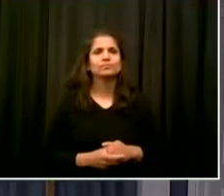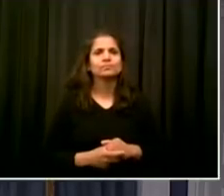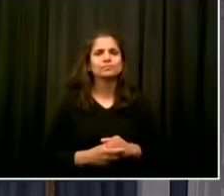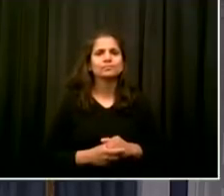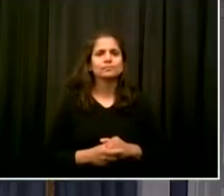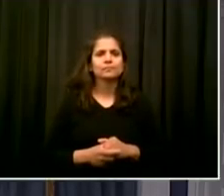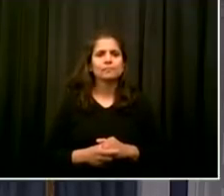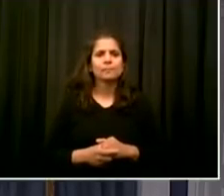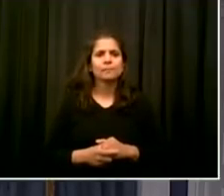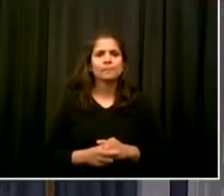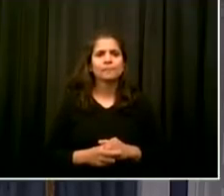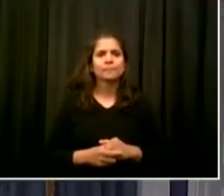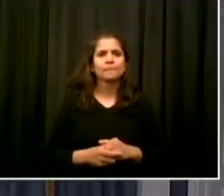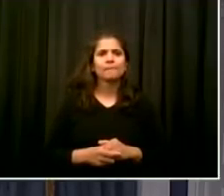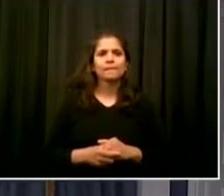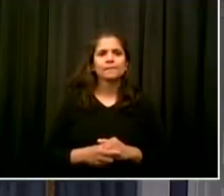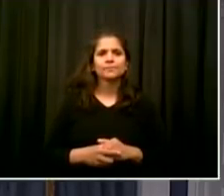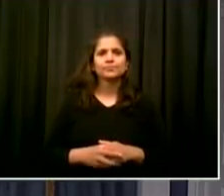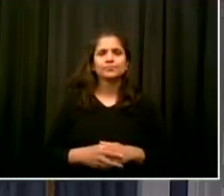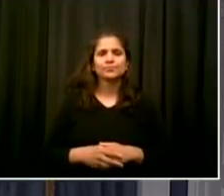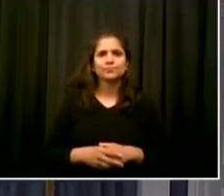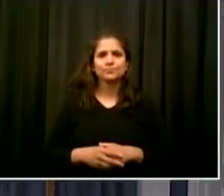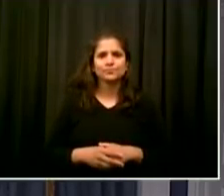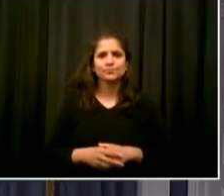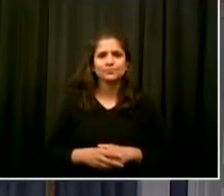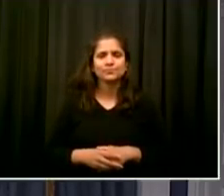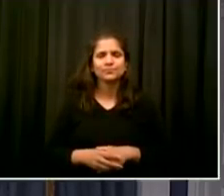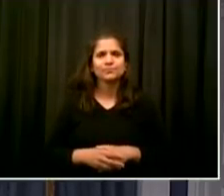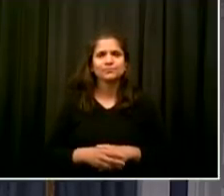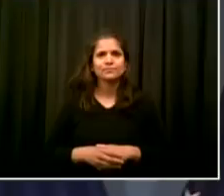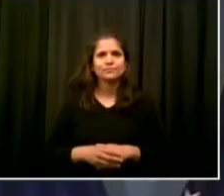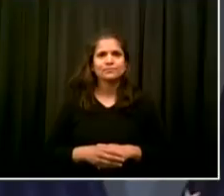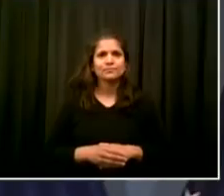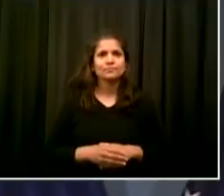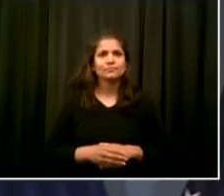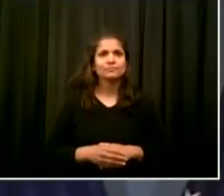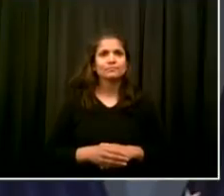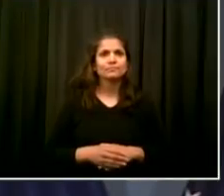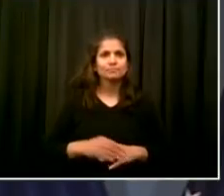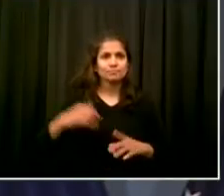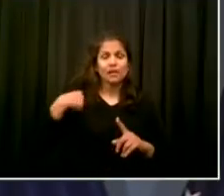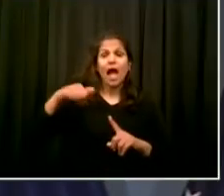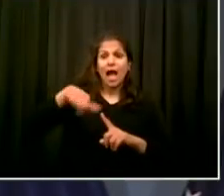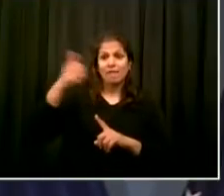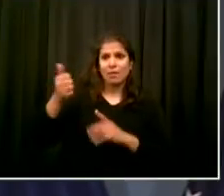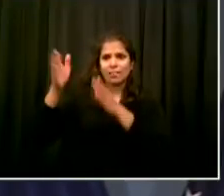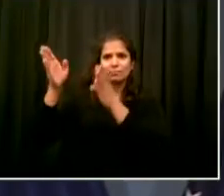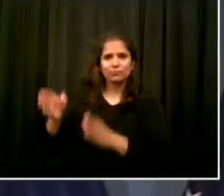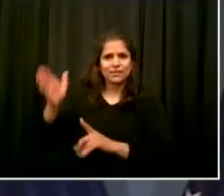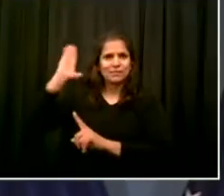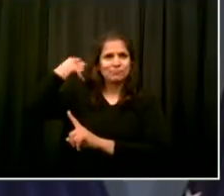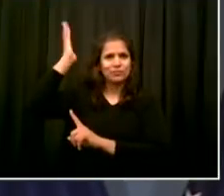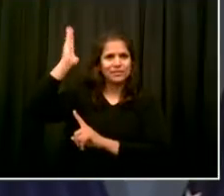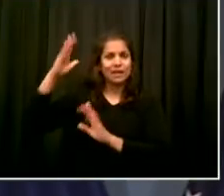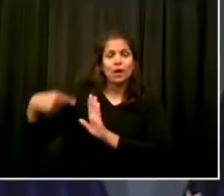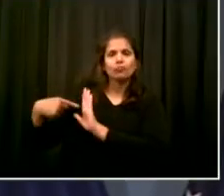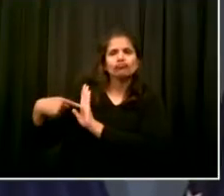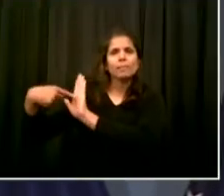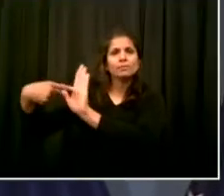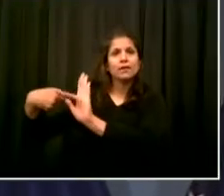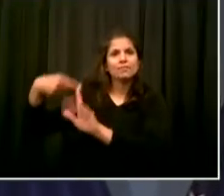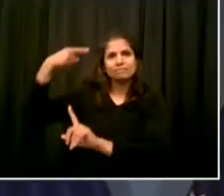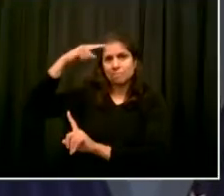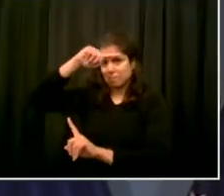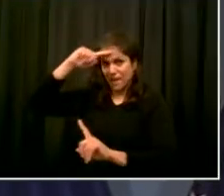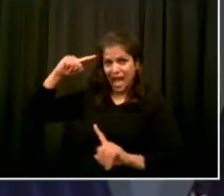from our leadership of the Black, Latino, Asian Caucus, these 3 individuals and so